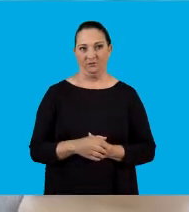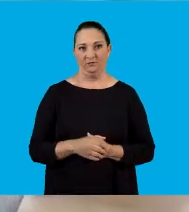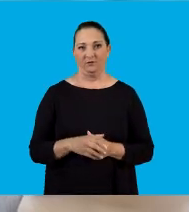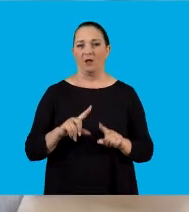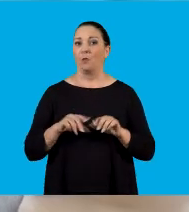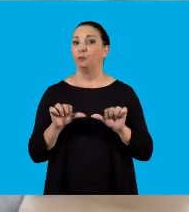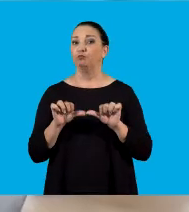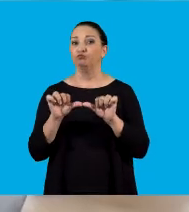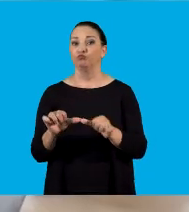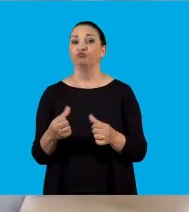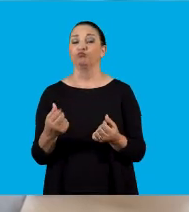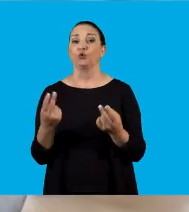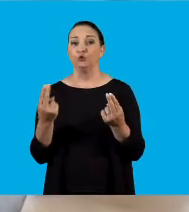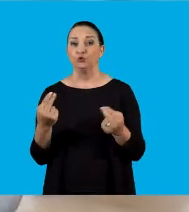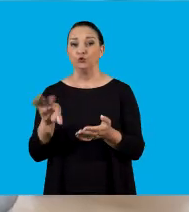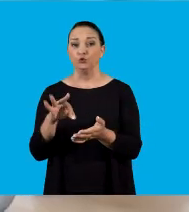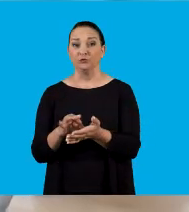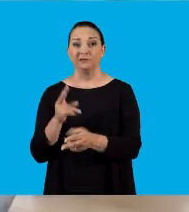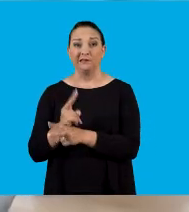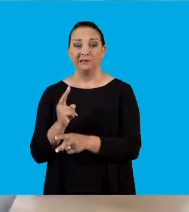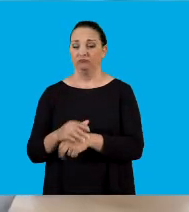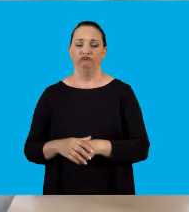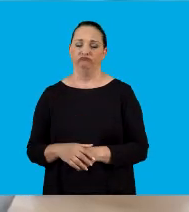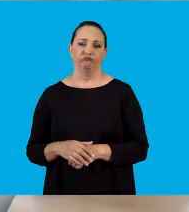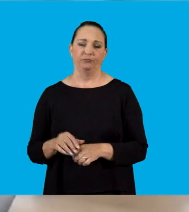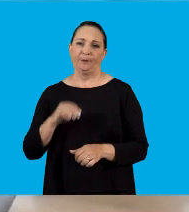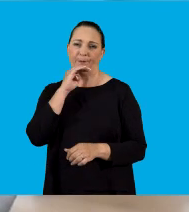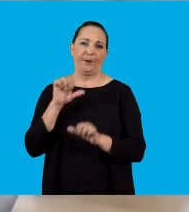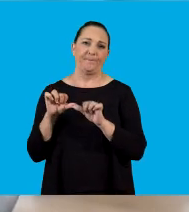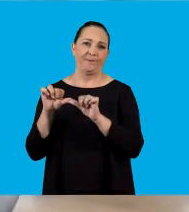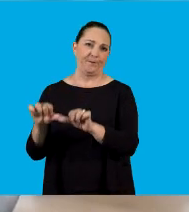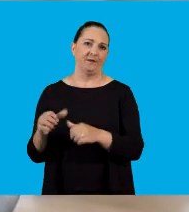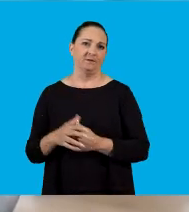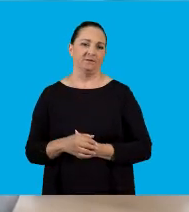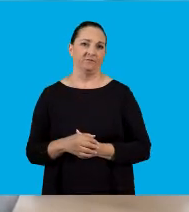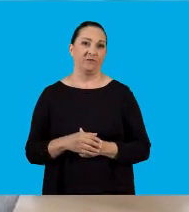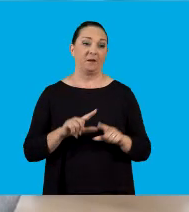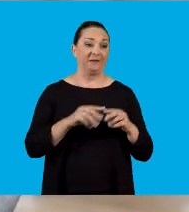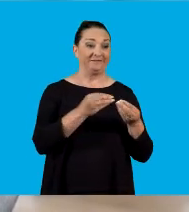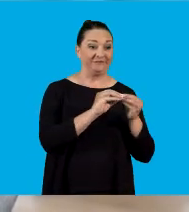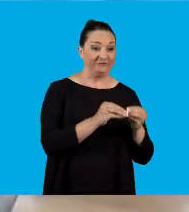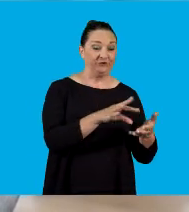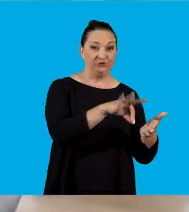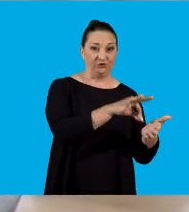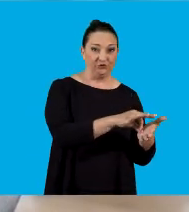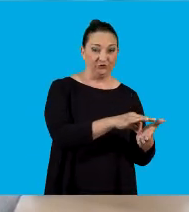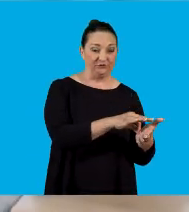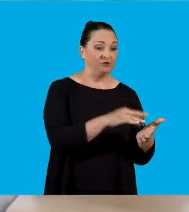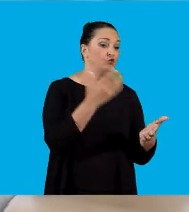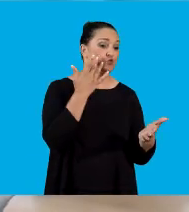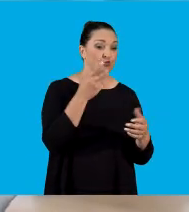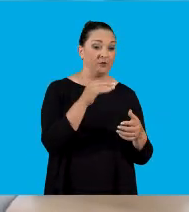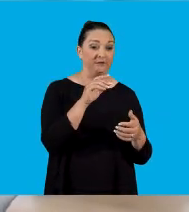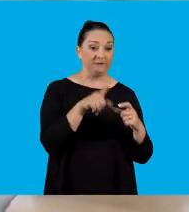to renew any contract. So you're being employed on a permanent basis. So unlike a fixed contract, in December the 31st,